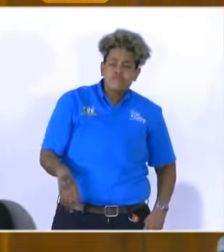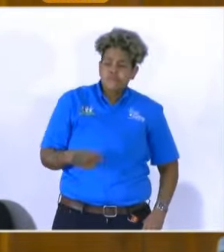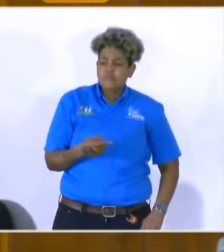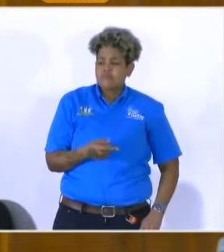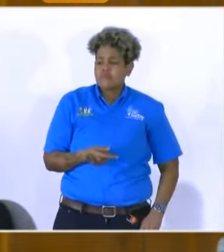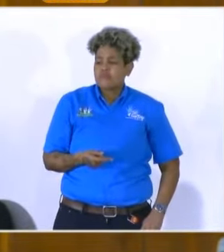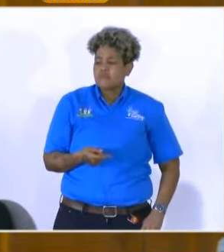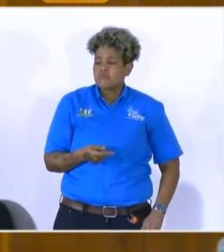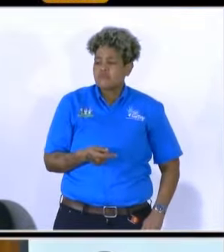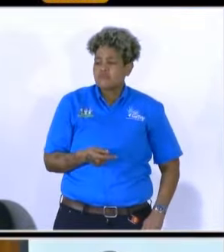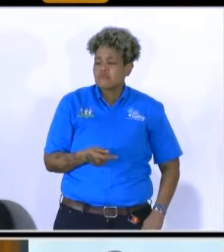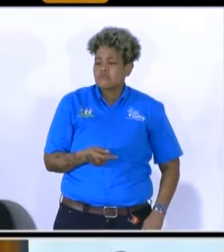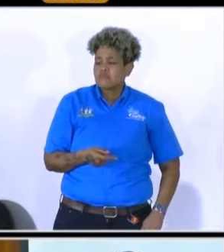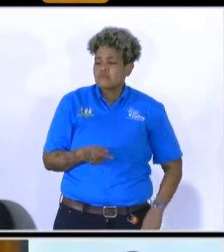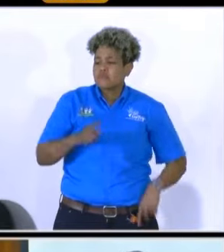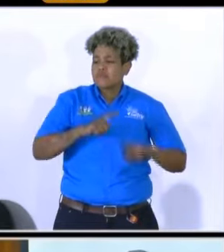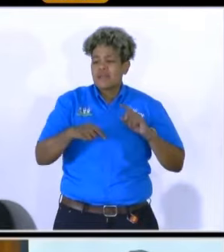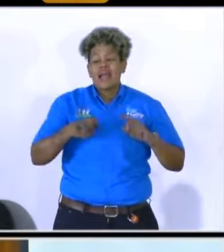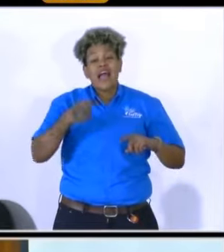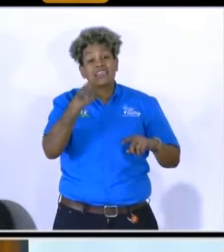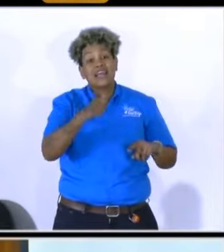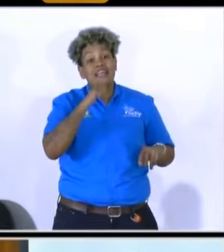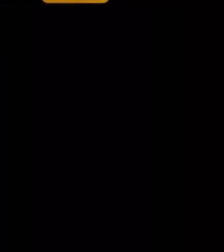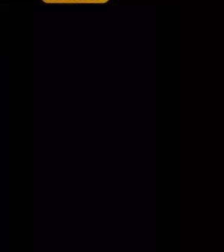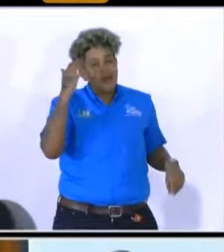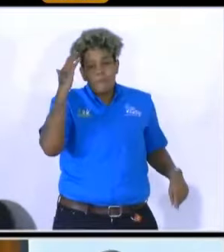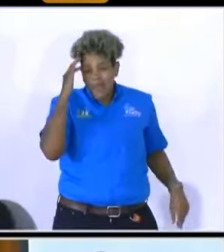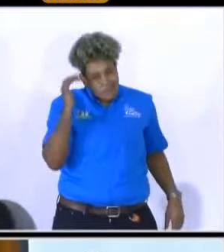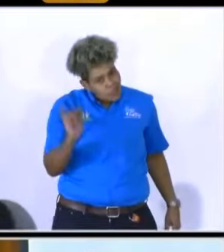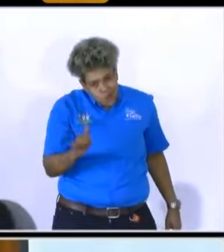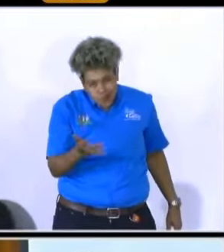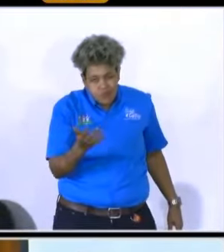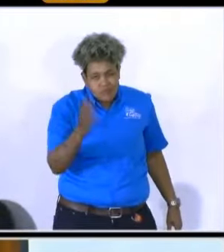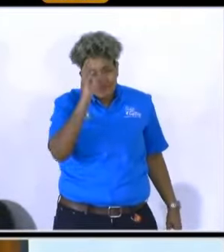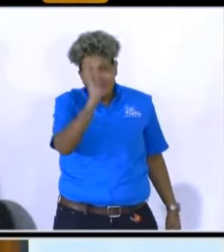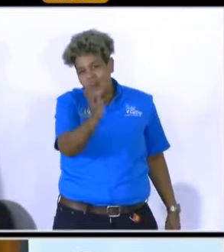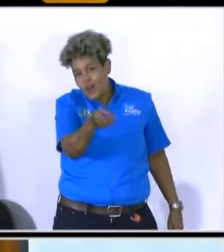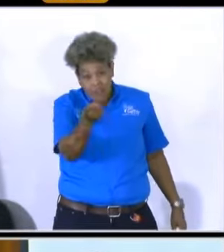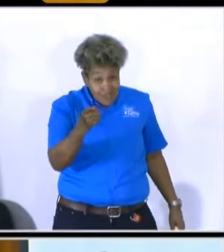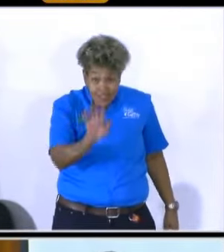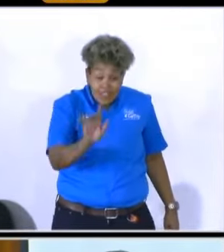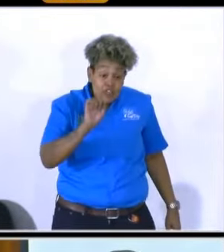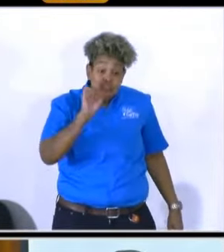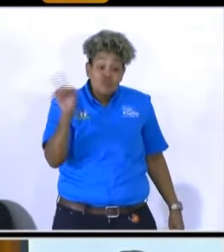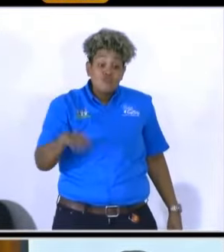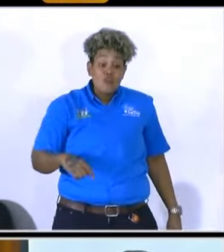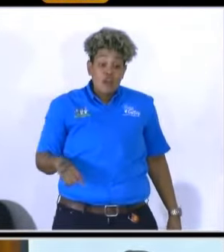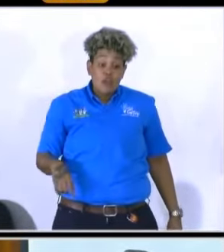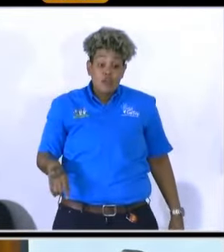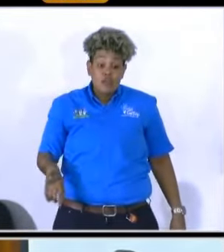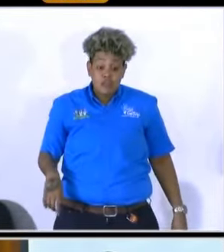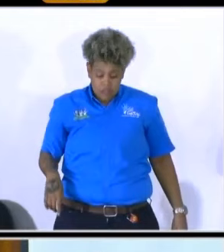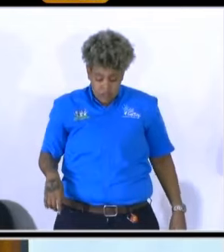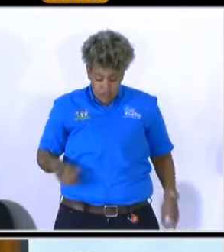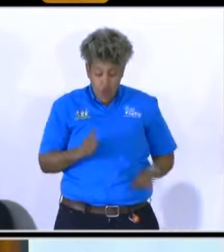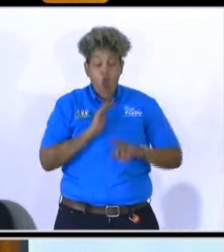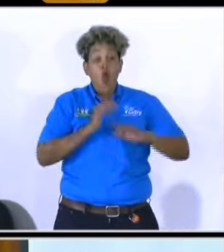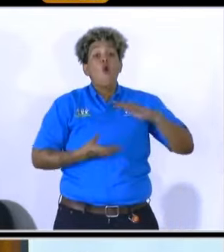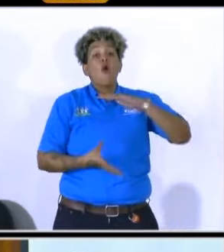but also, I dare say, not very logical. His response was that our